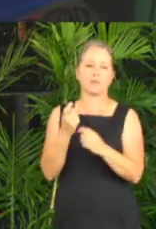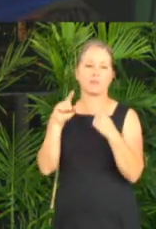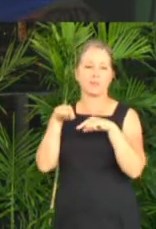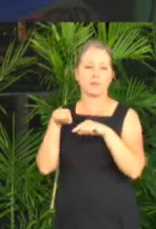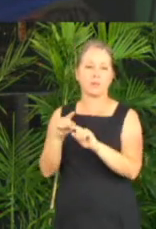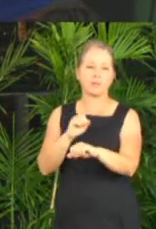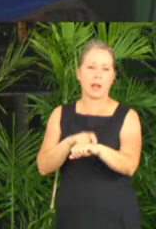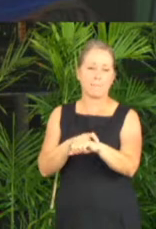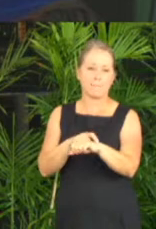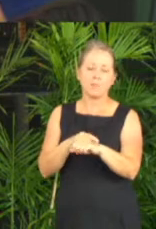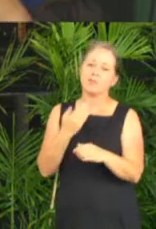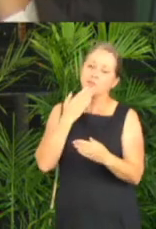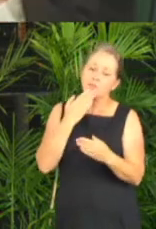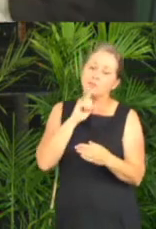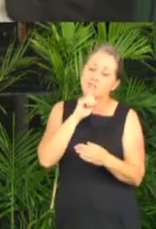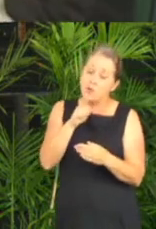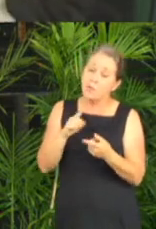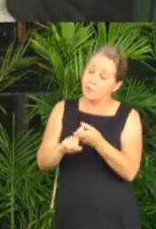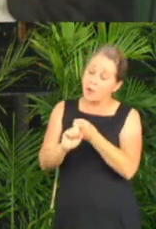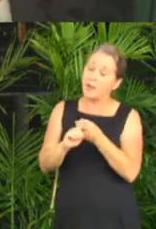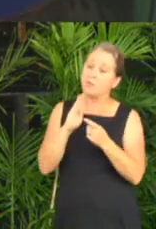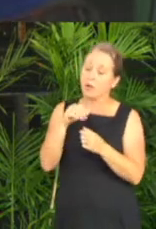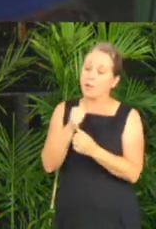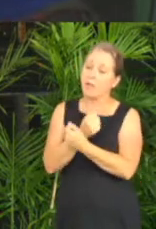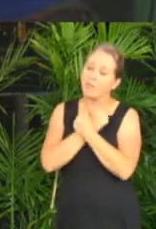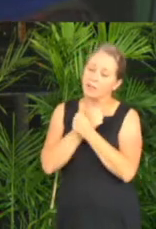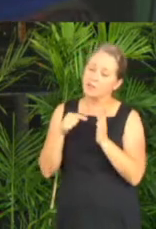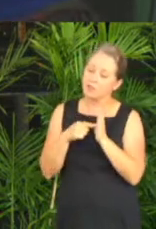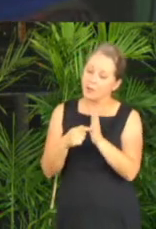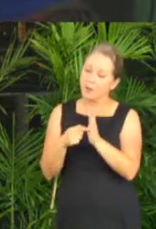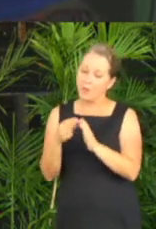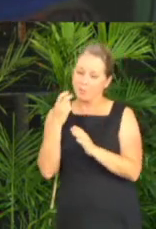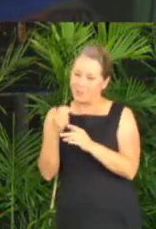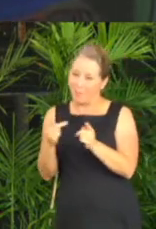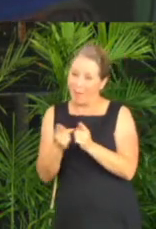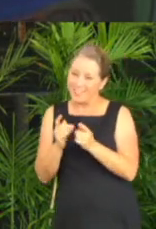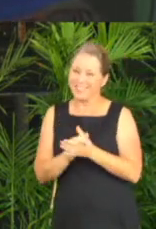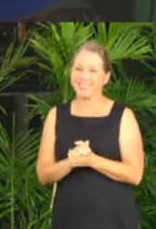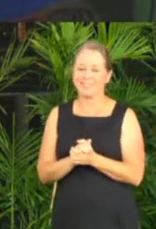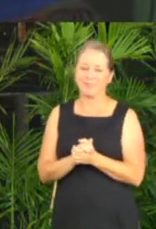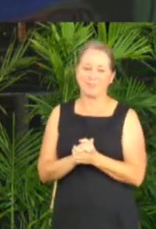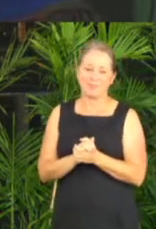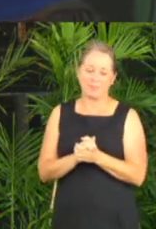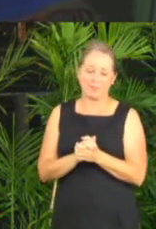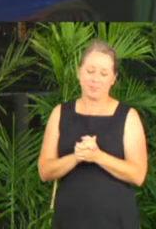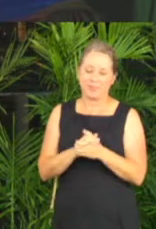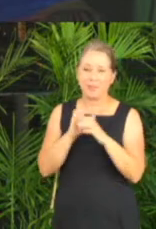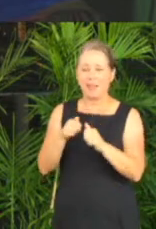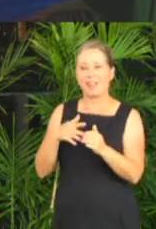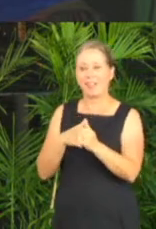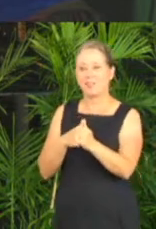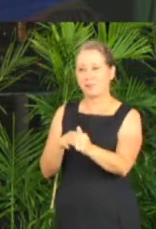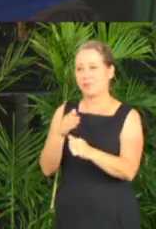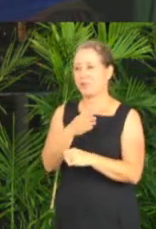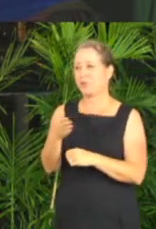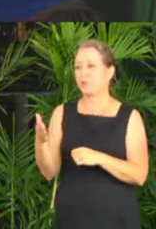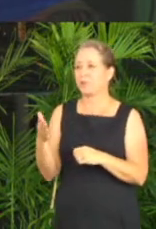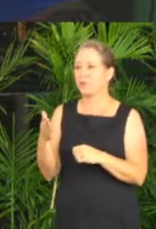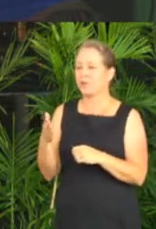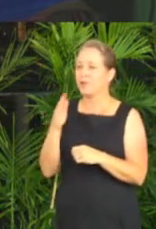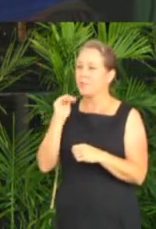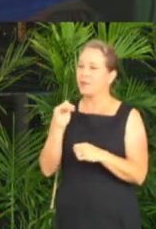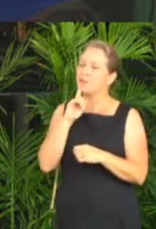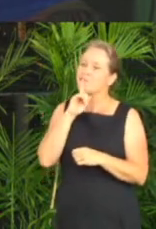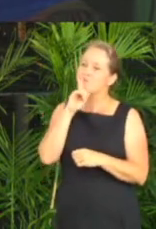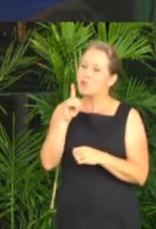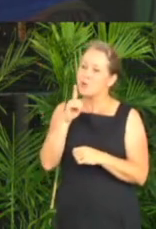True friends will lovingly show you your blind spots. May leadership for you be a